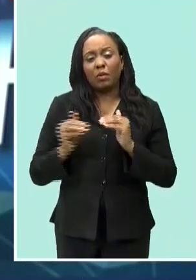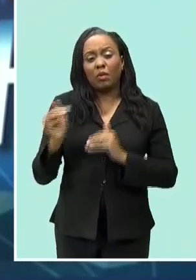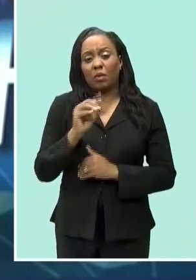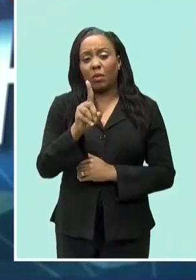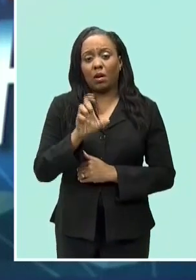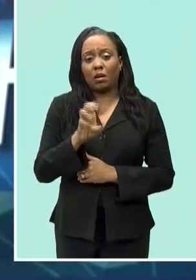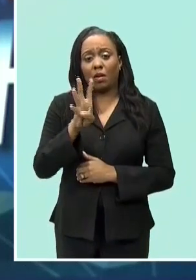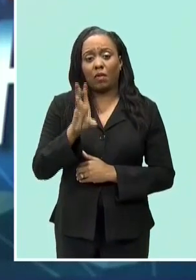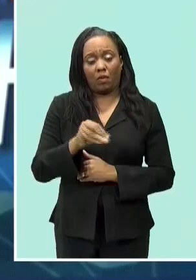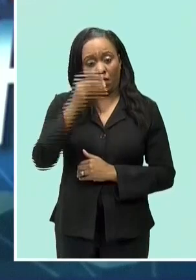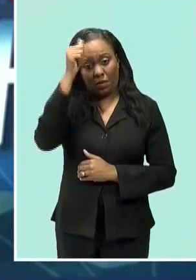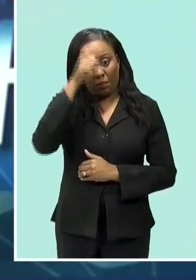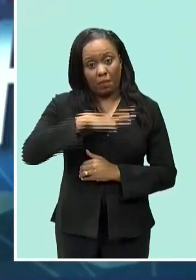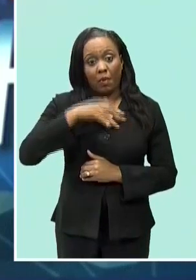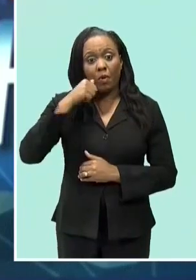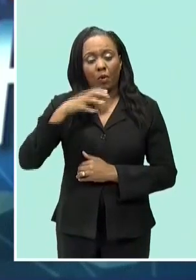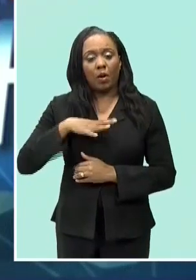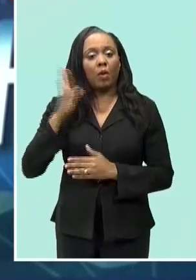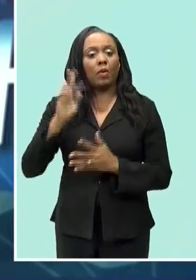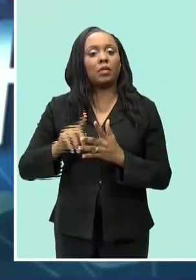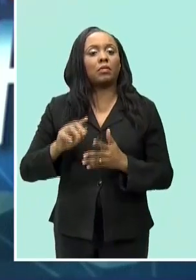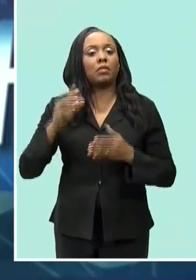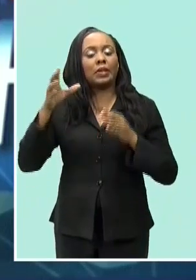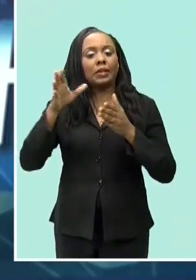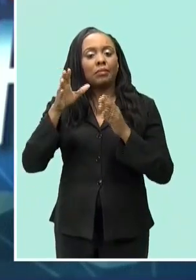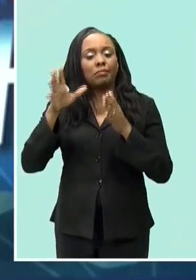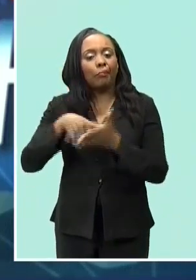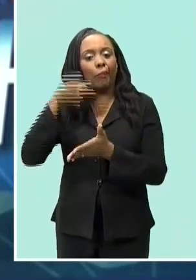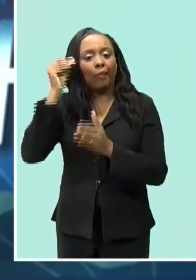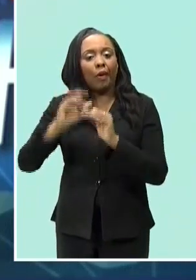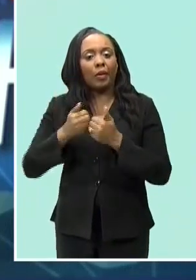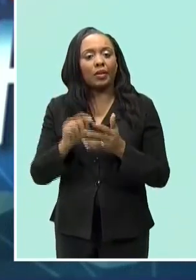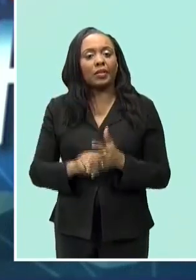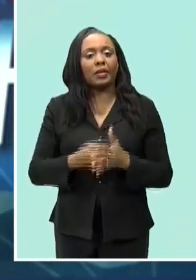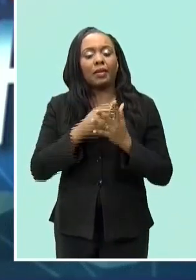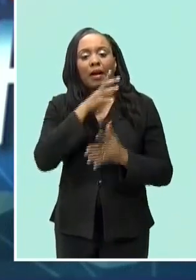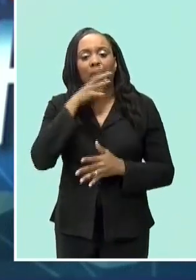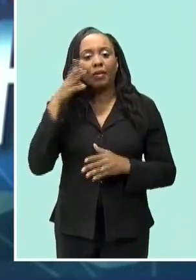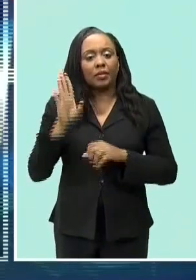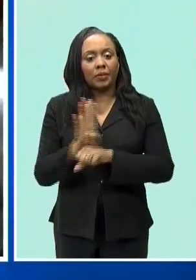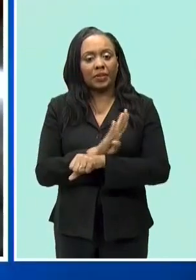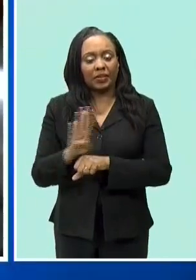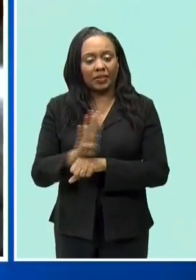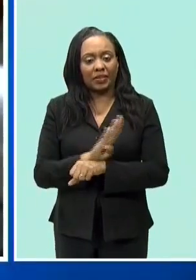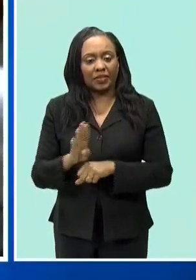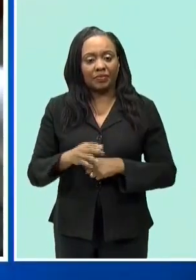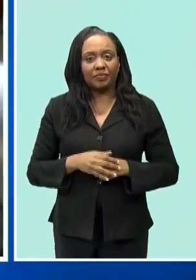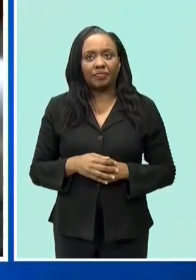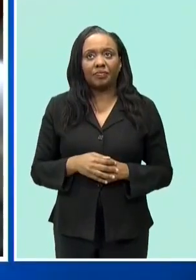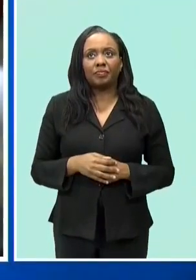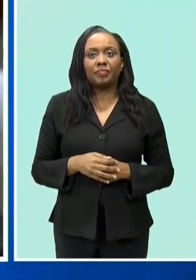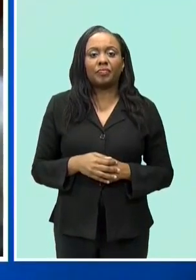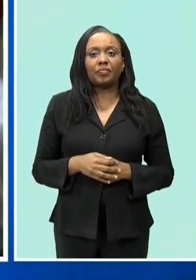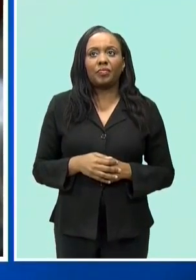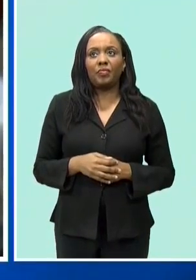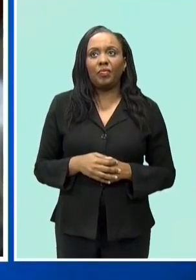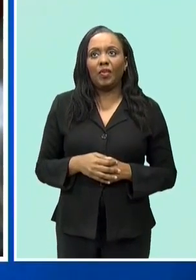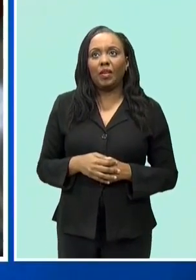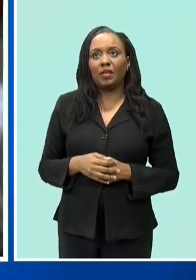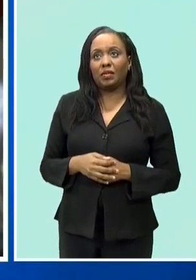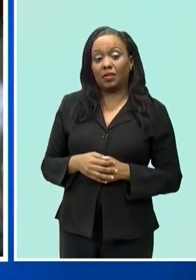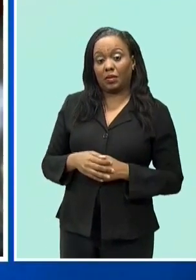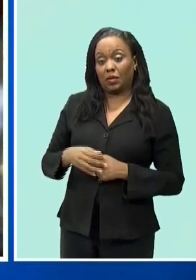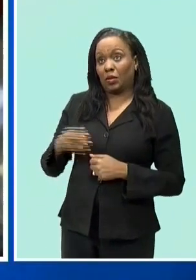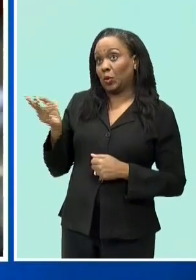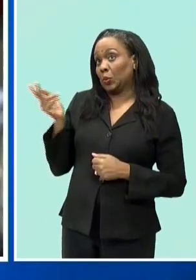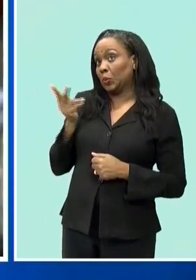to start their own agricultural businesses. Our Sharika Griffith has those details. Suzette Griffith and her son Ryan